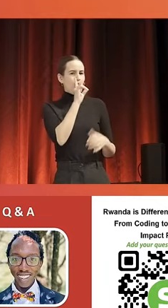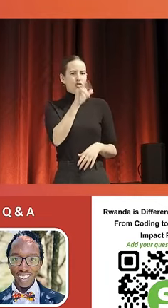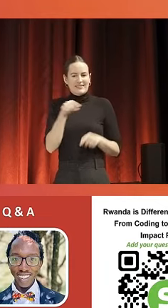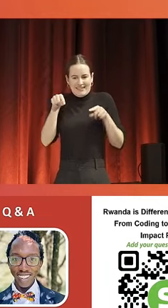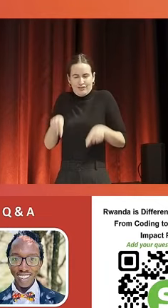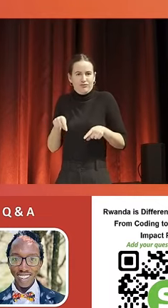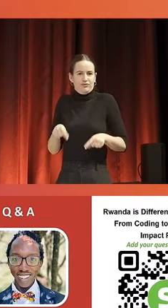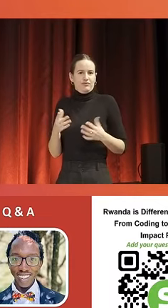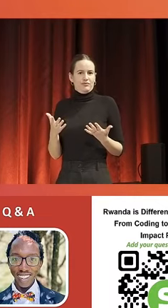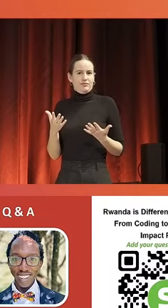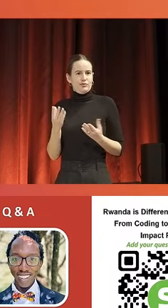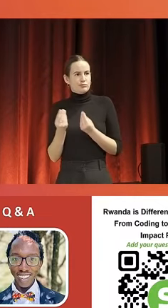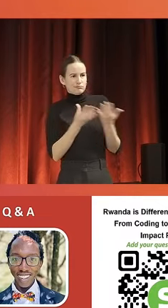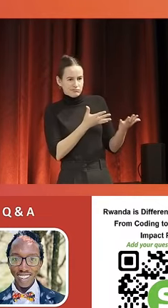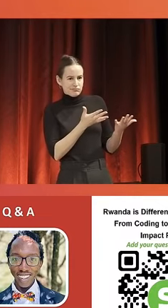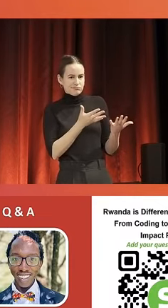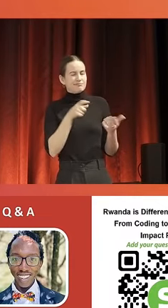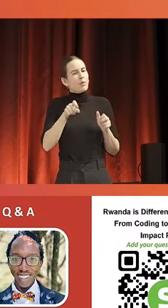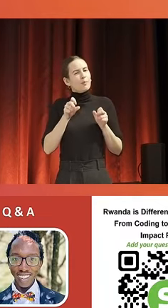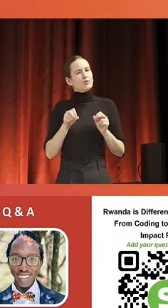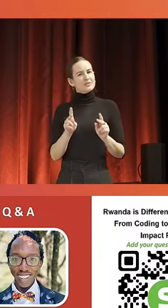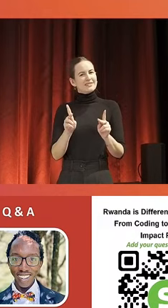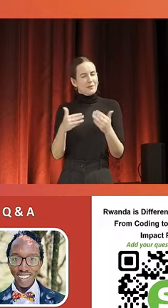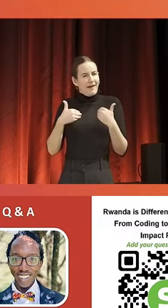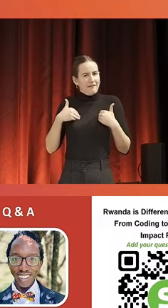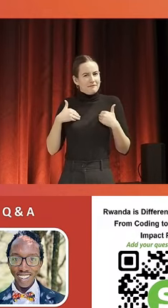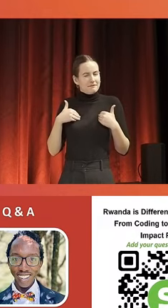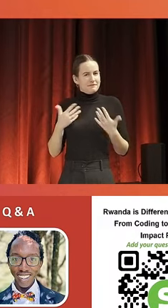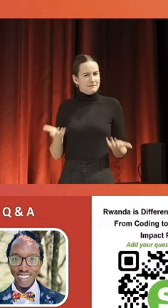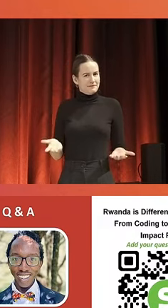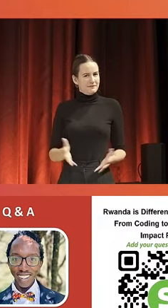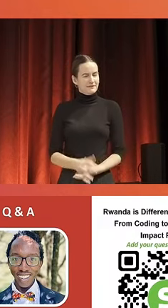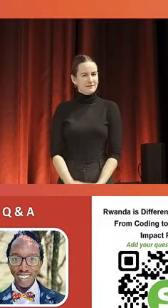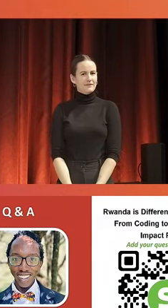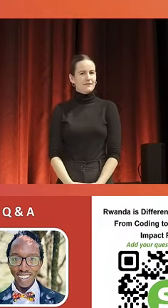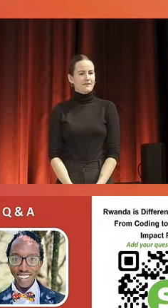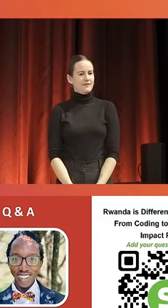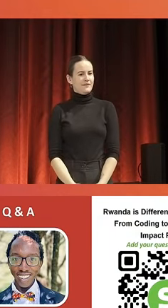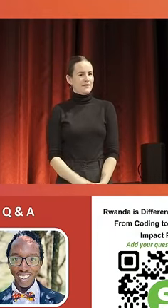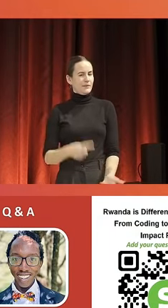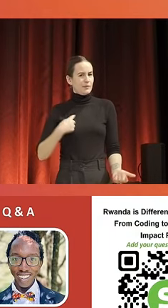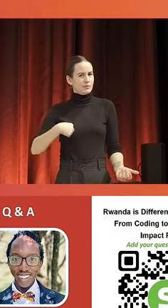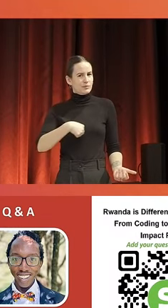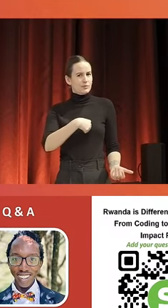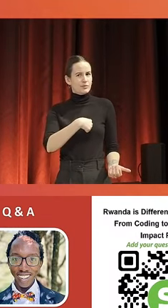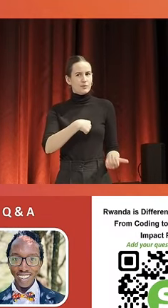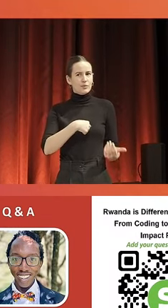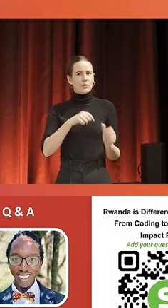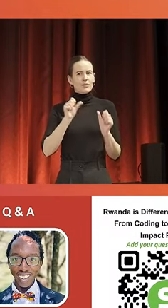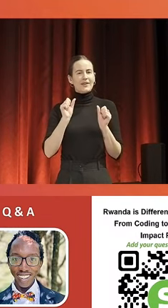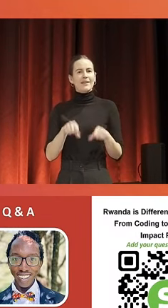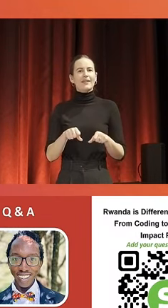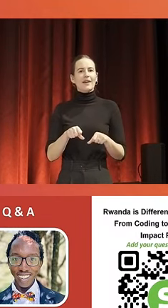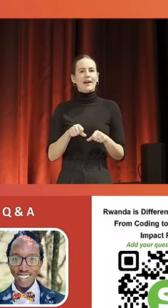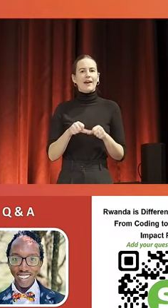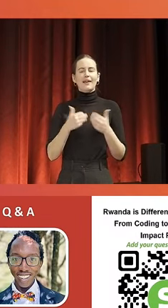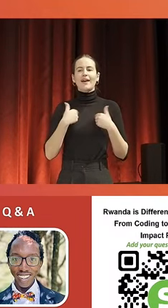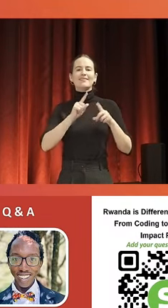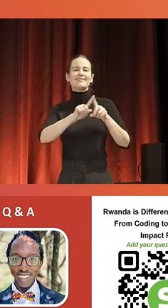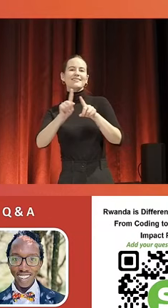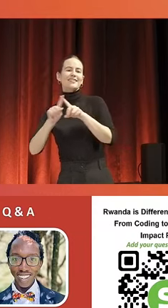think that is the opportunity that we have of having these different voices